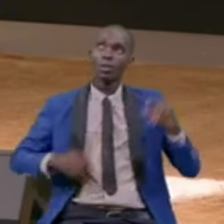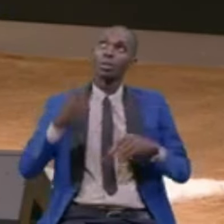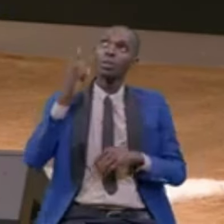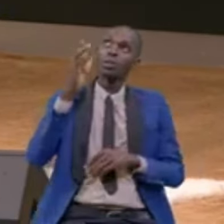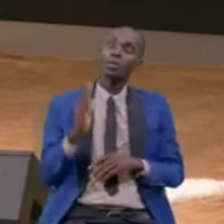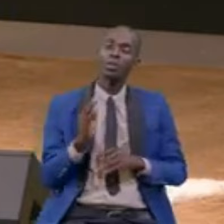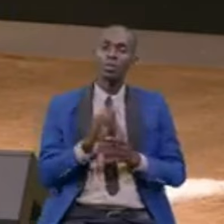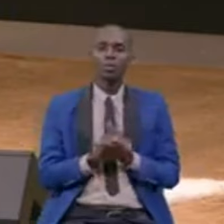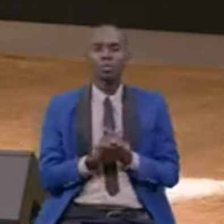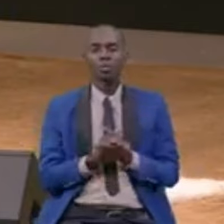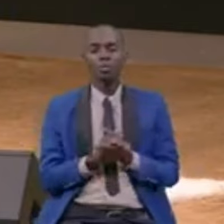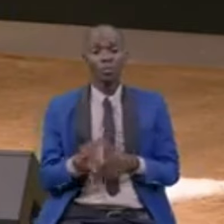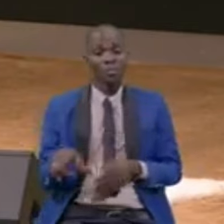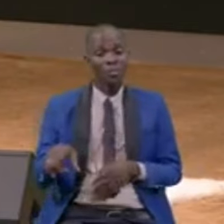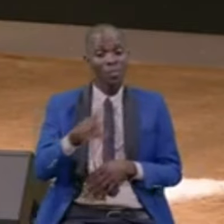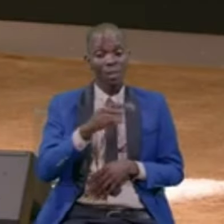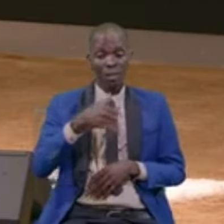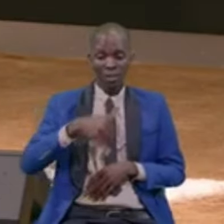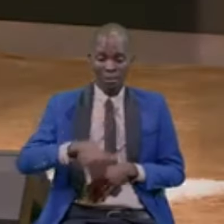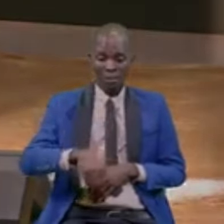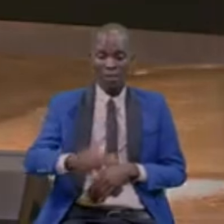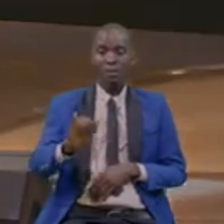still profess